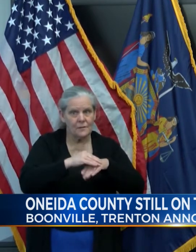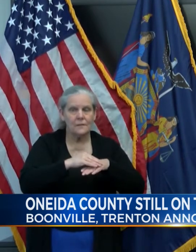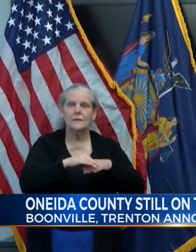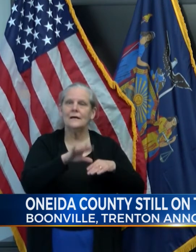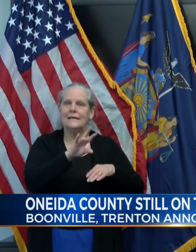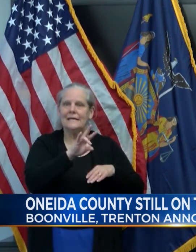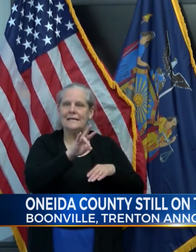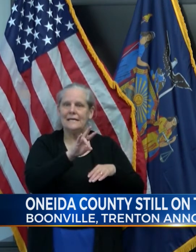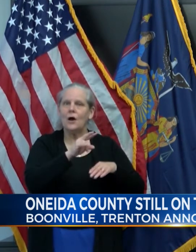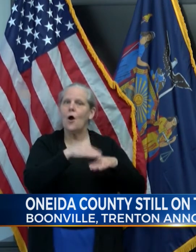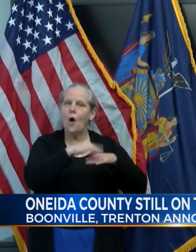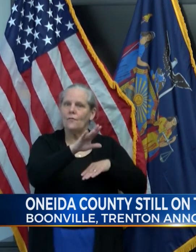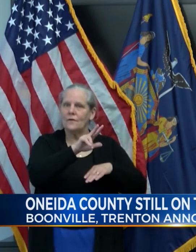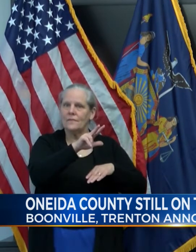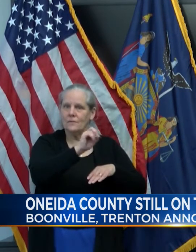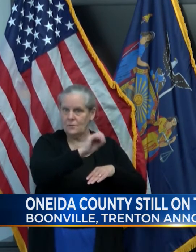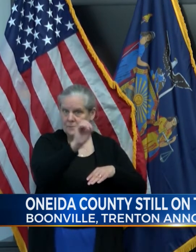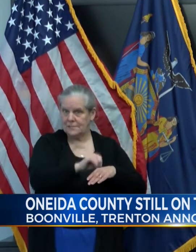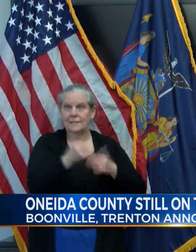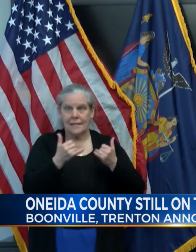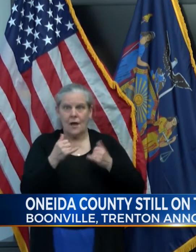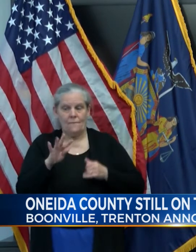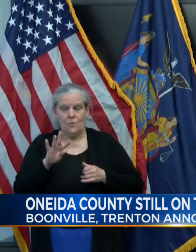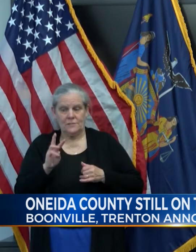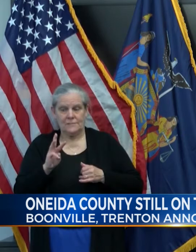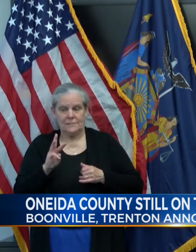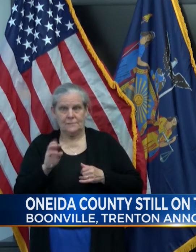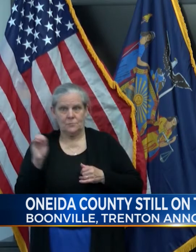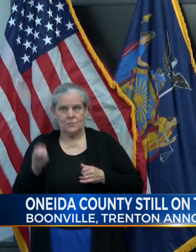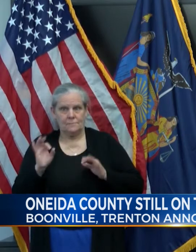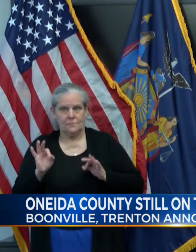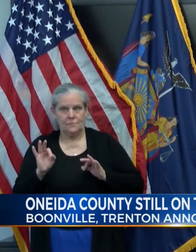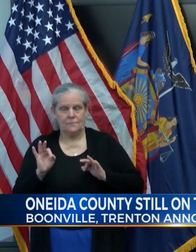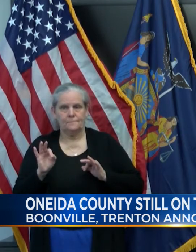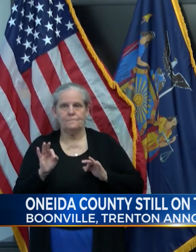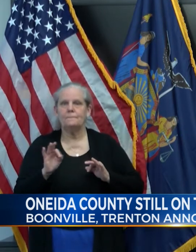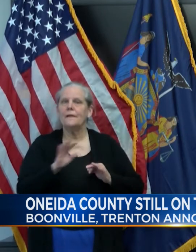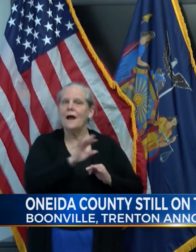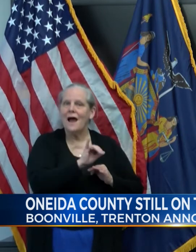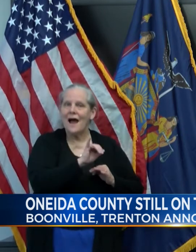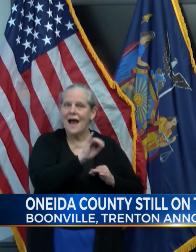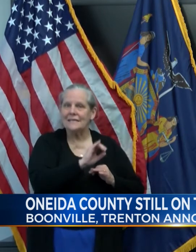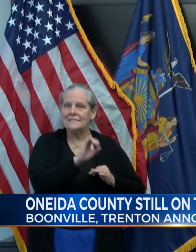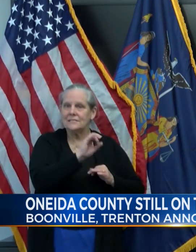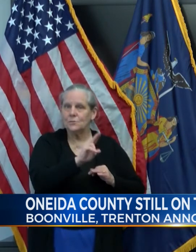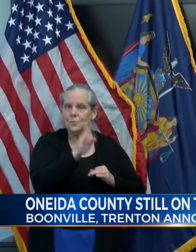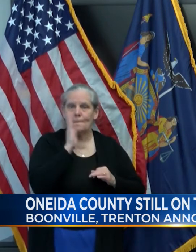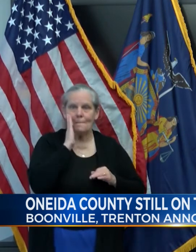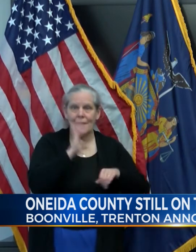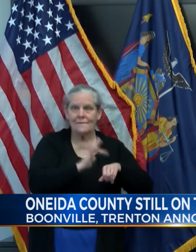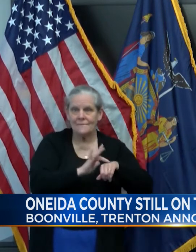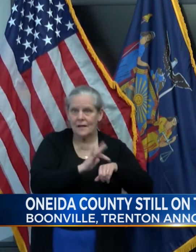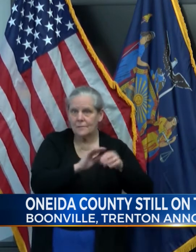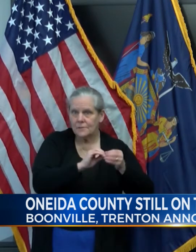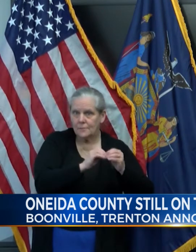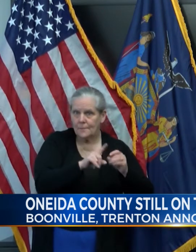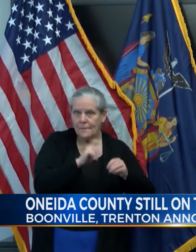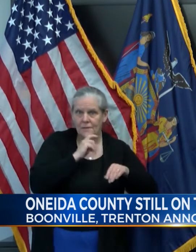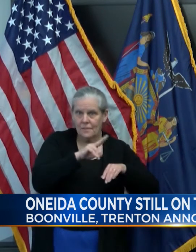have 46% available. We must have over 30% of our ICU beds available. We